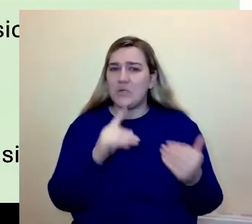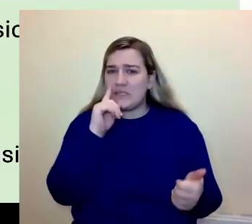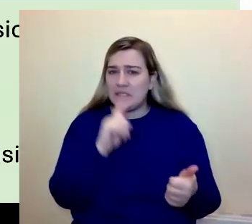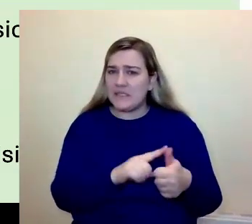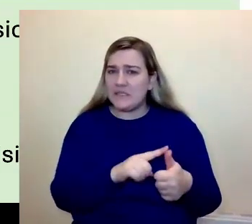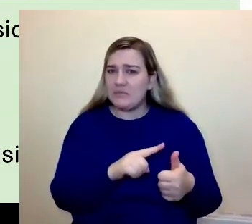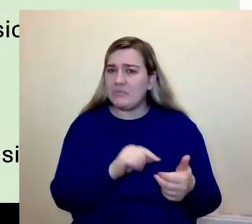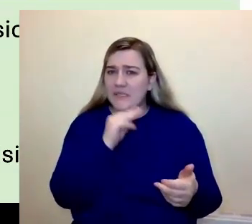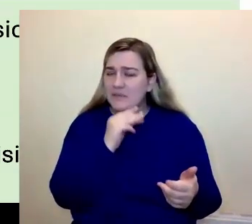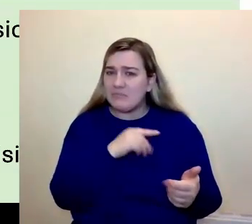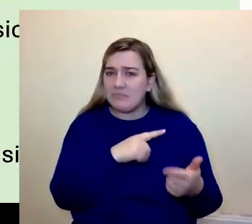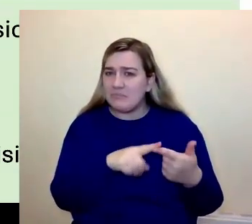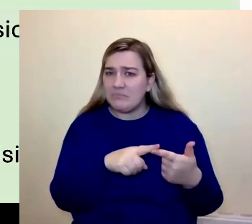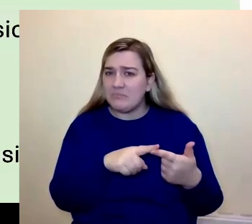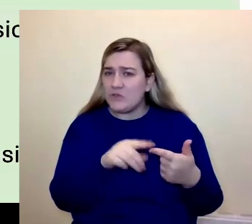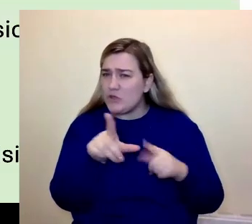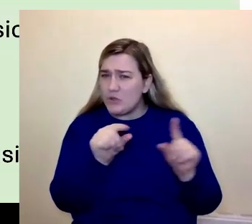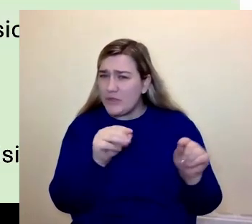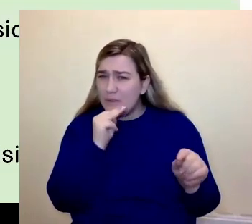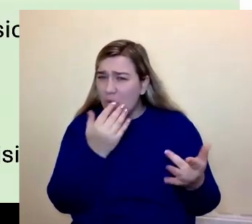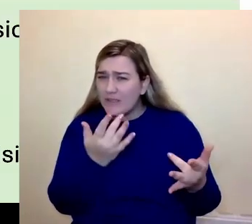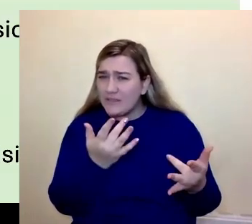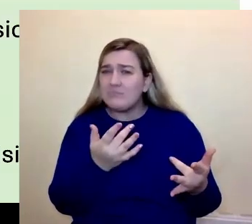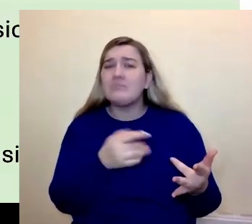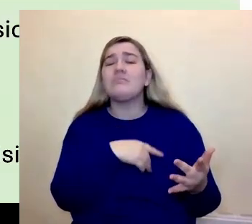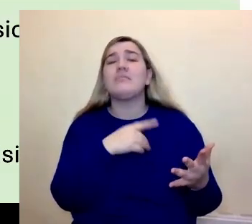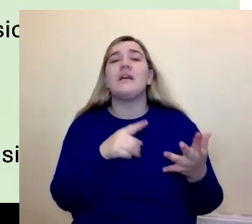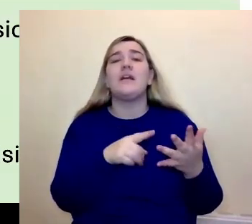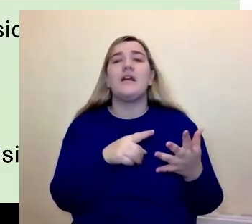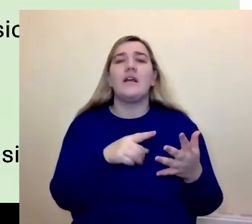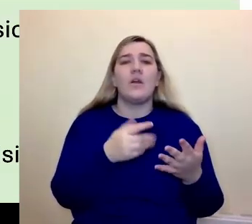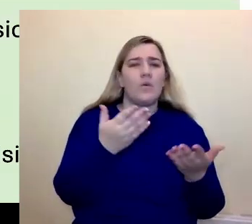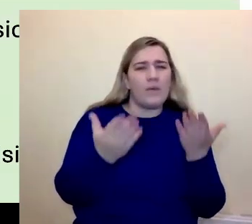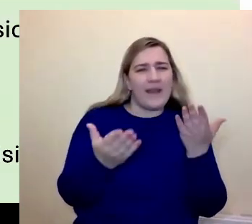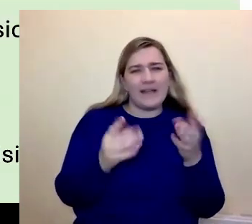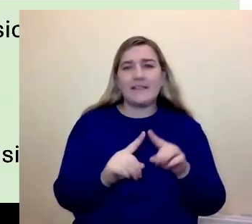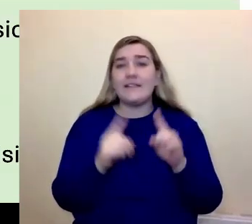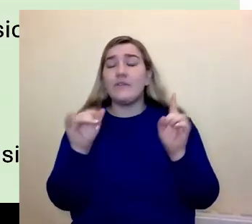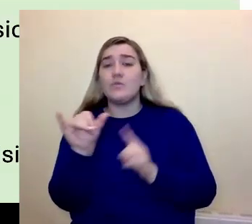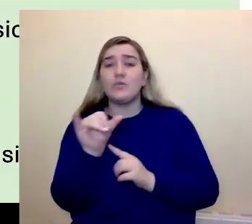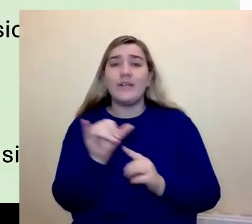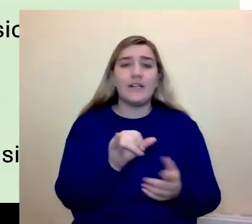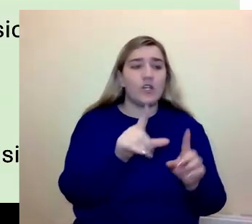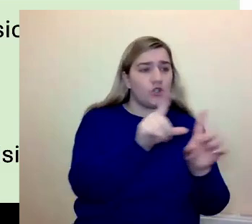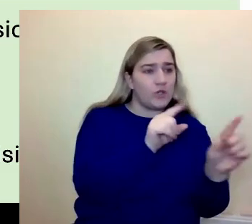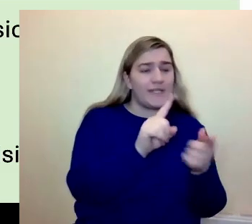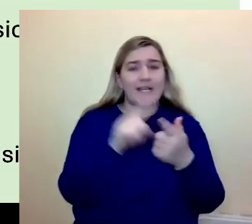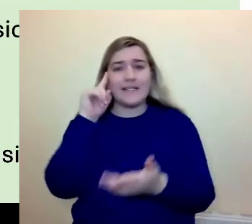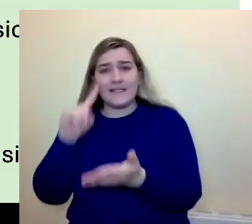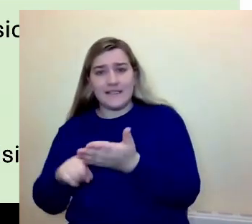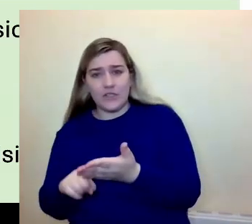a choice? Weighing in choice and decision, and then introducing steps of decision